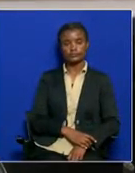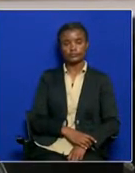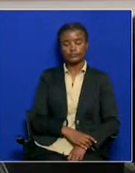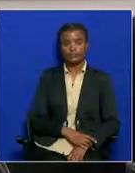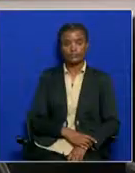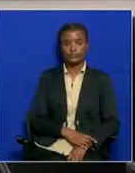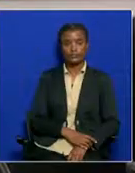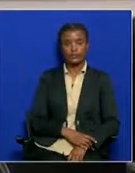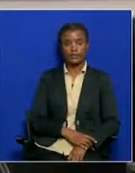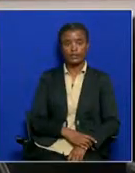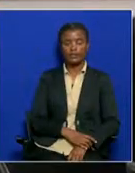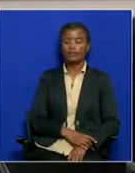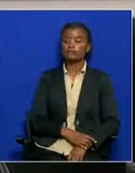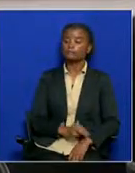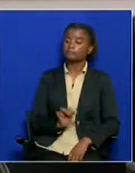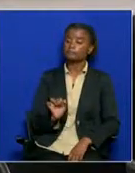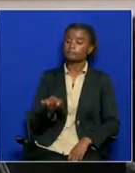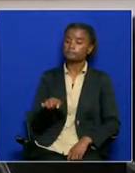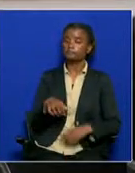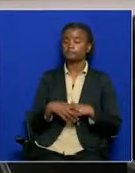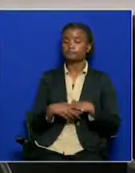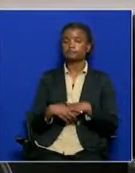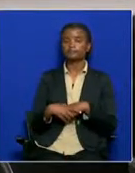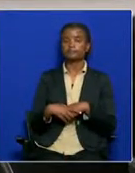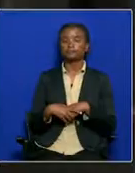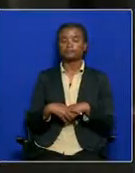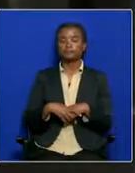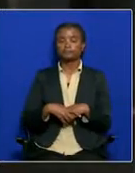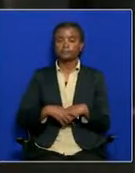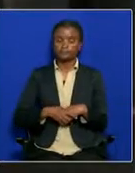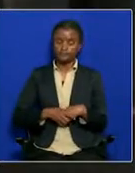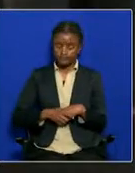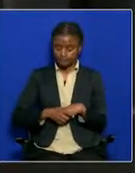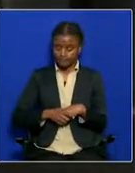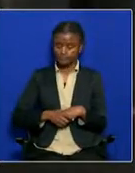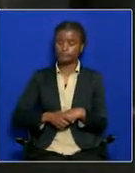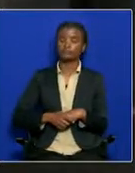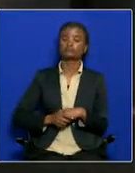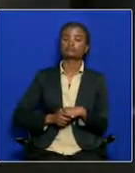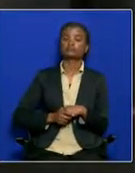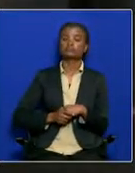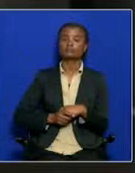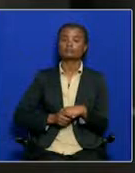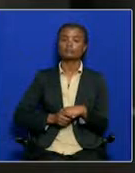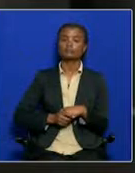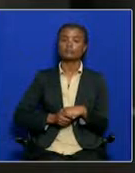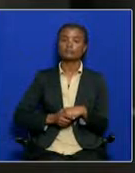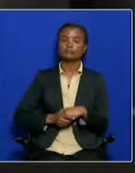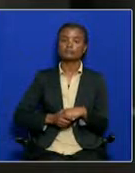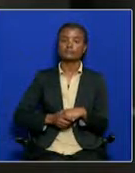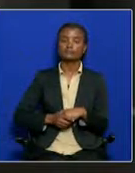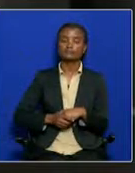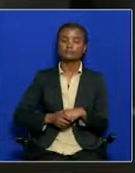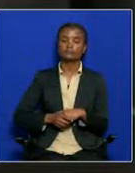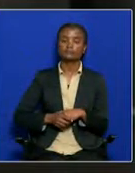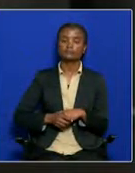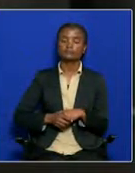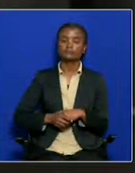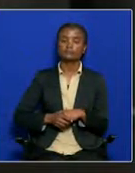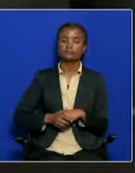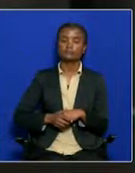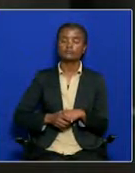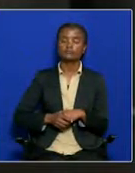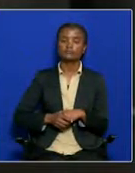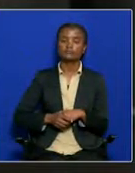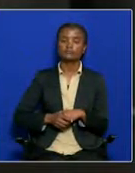Yes. General, I don't I don't